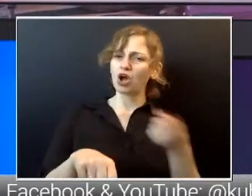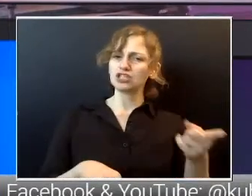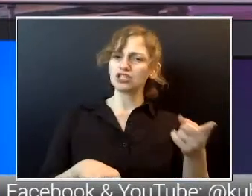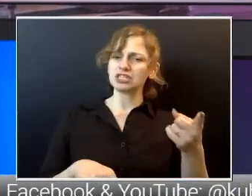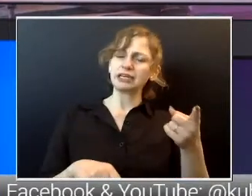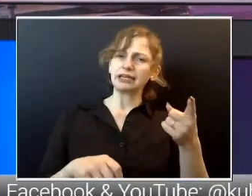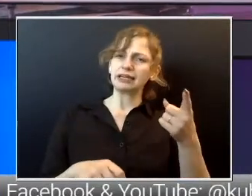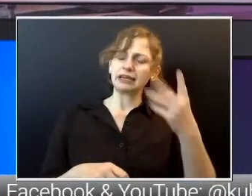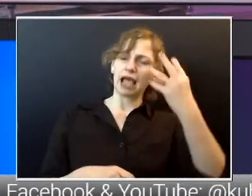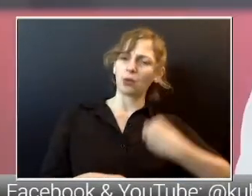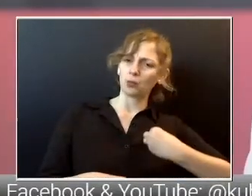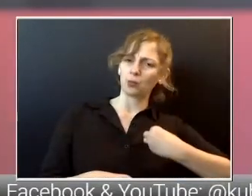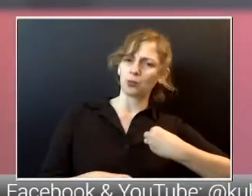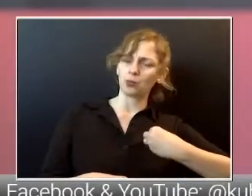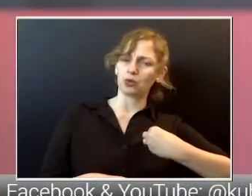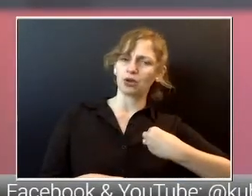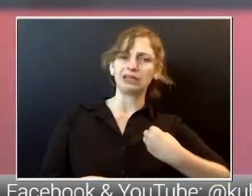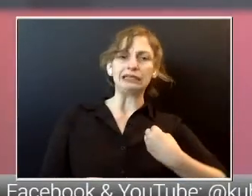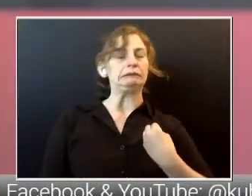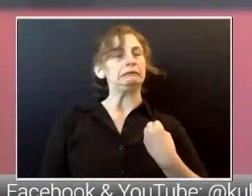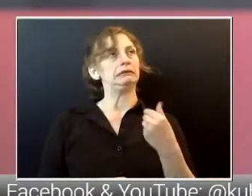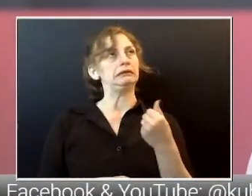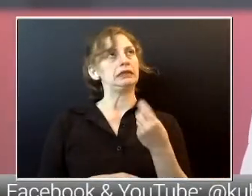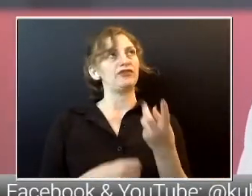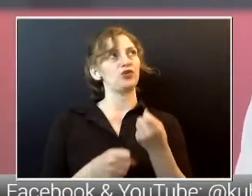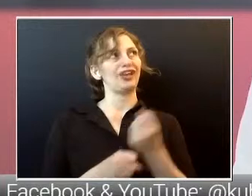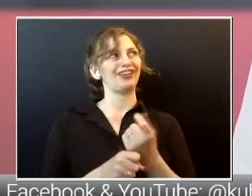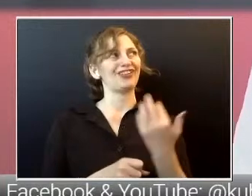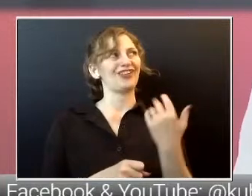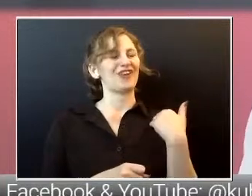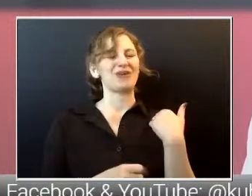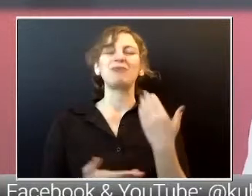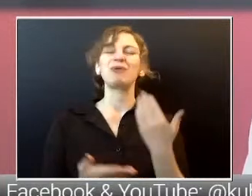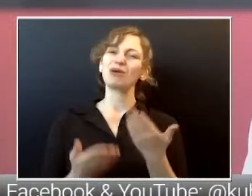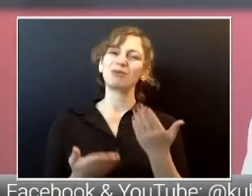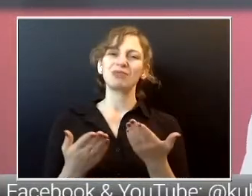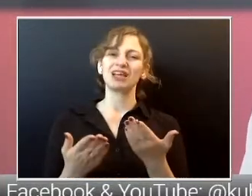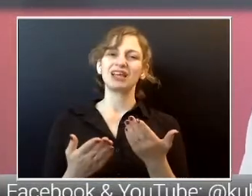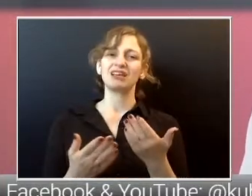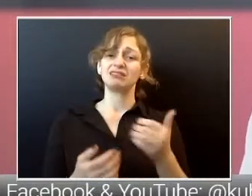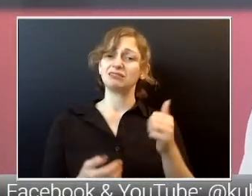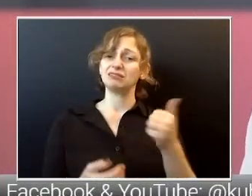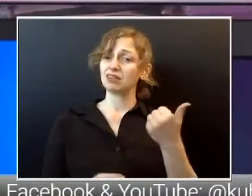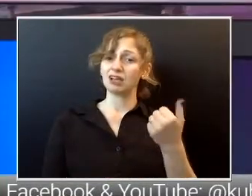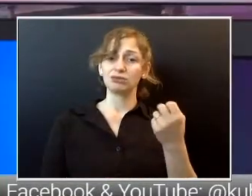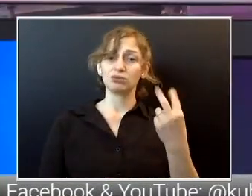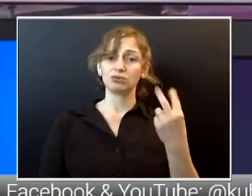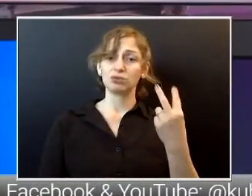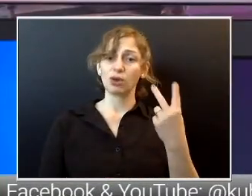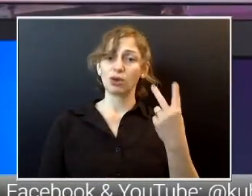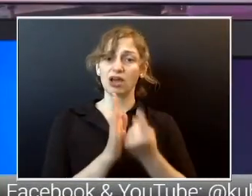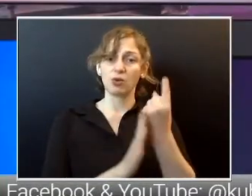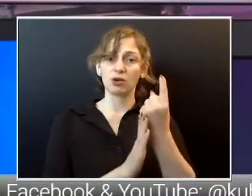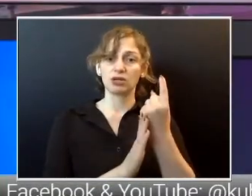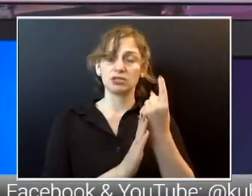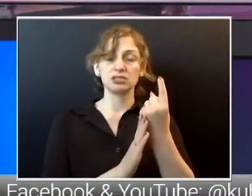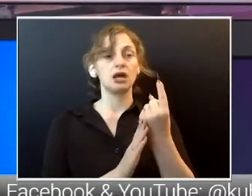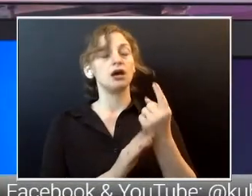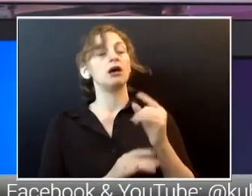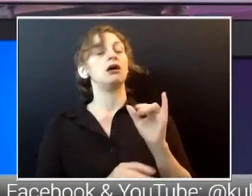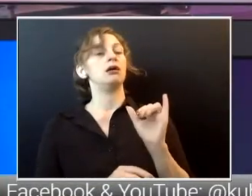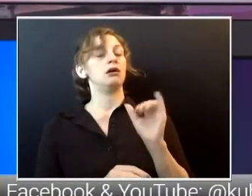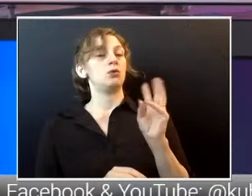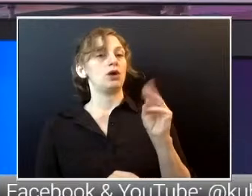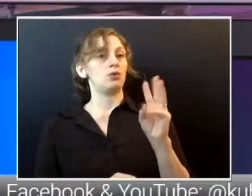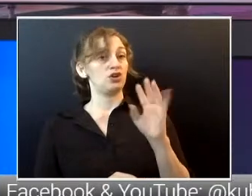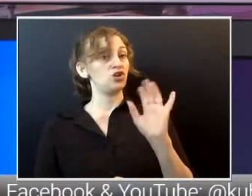This has been a few years now, but she was probably out 10, 12 hours. Oh my gosh. So the last clear memory is camping.